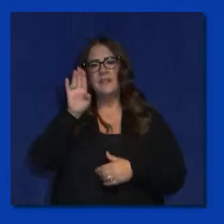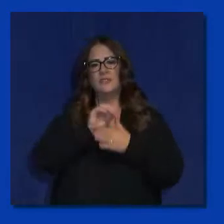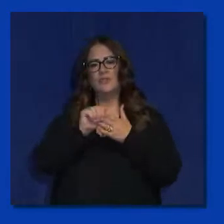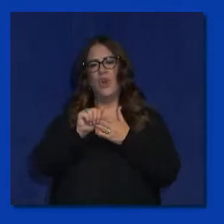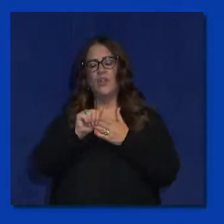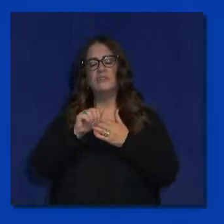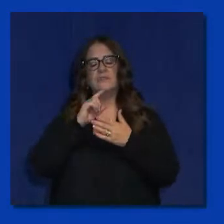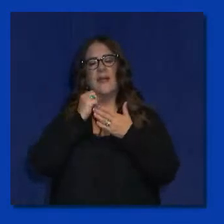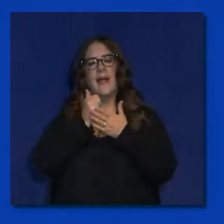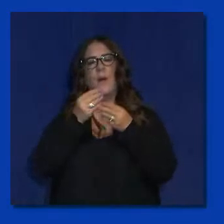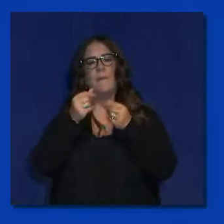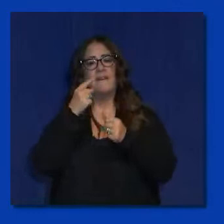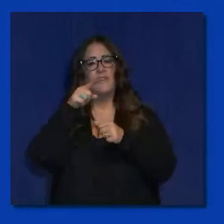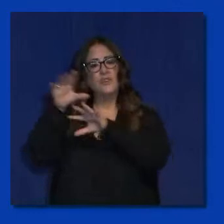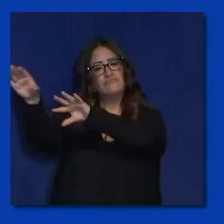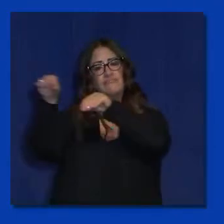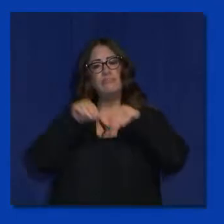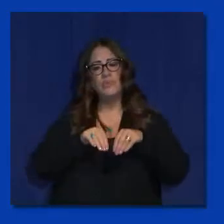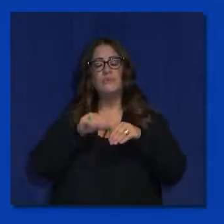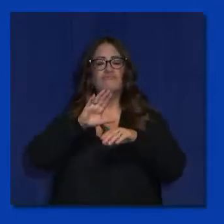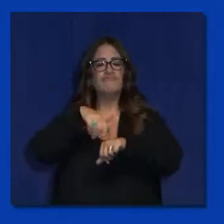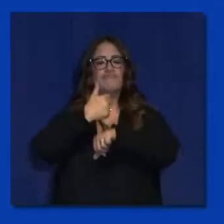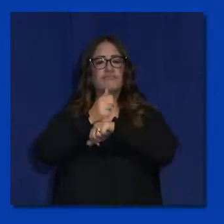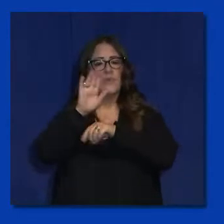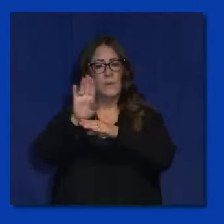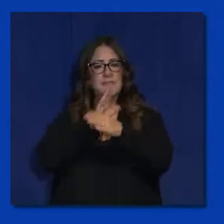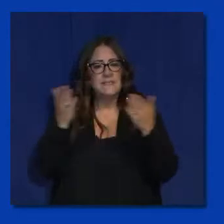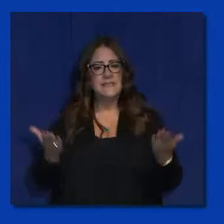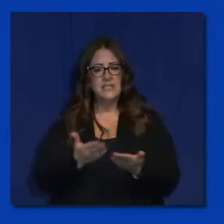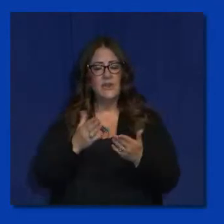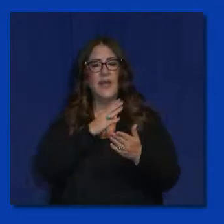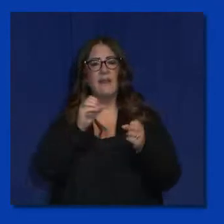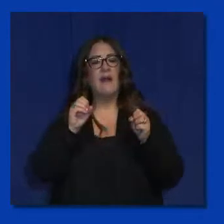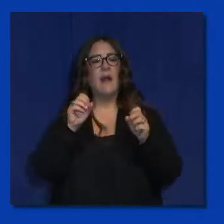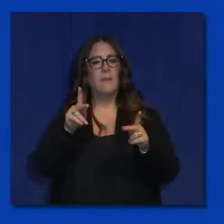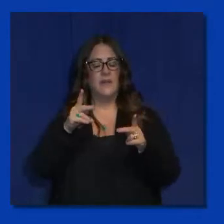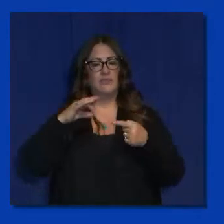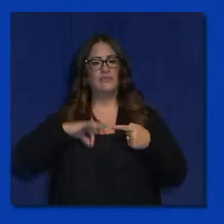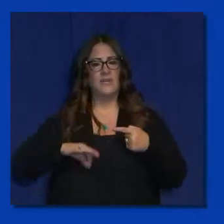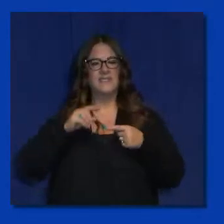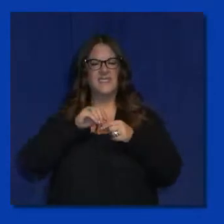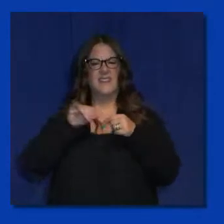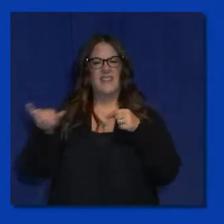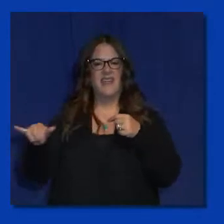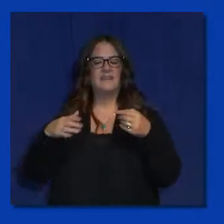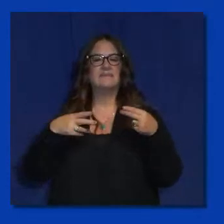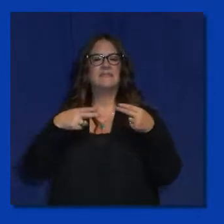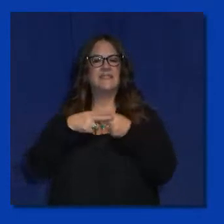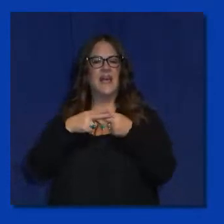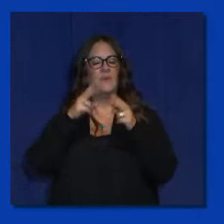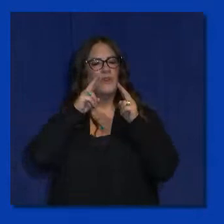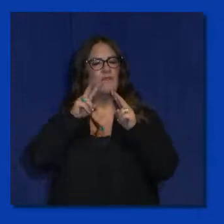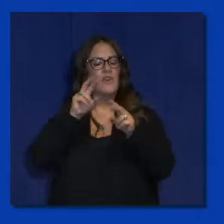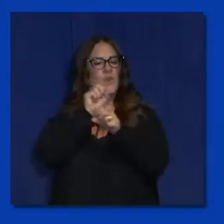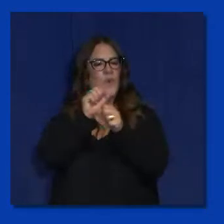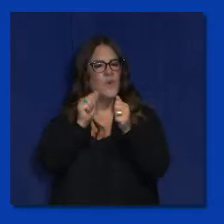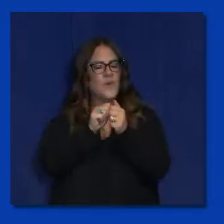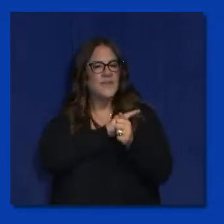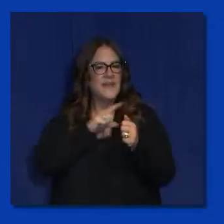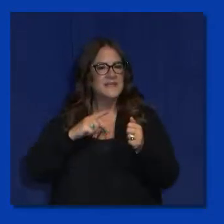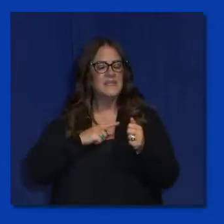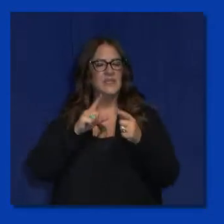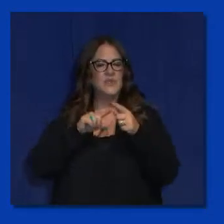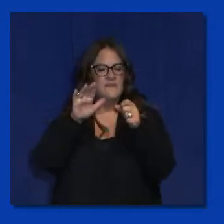in relocation and opportunity credits that are reflected in this slide that we look forward to working with the legislature to fill